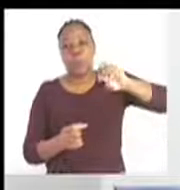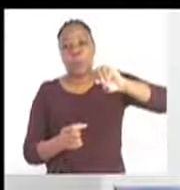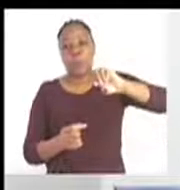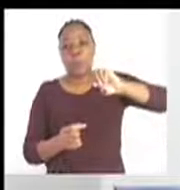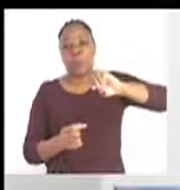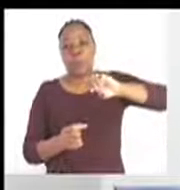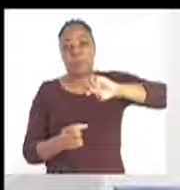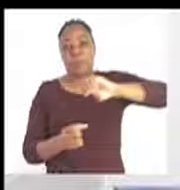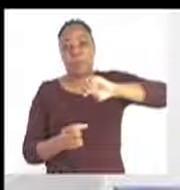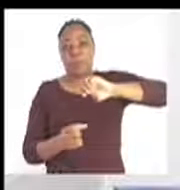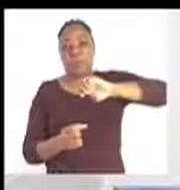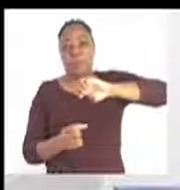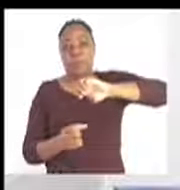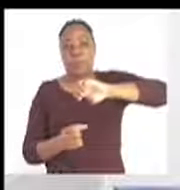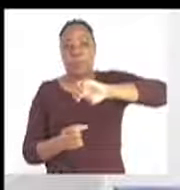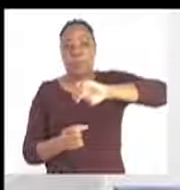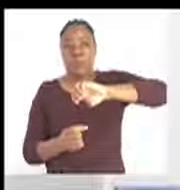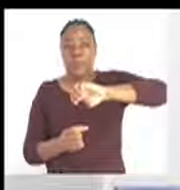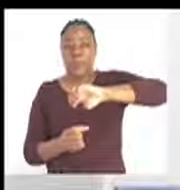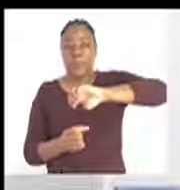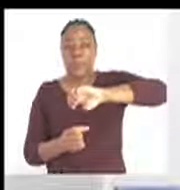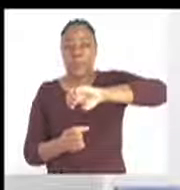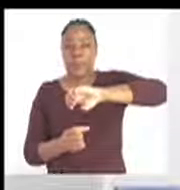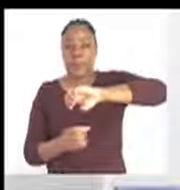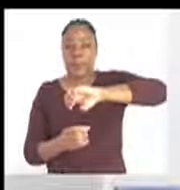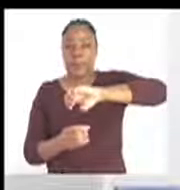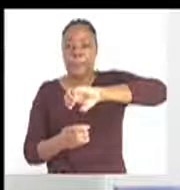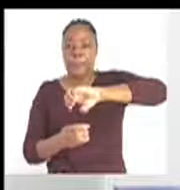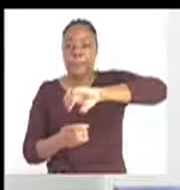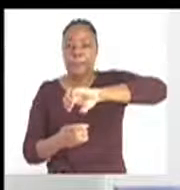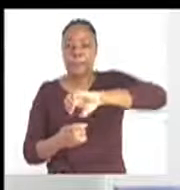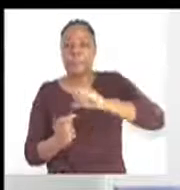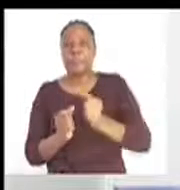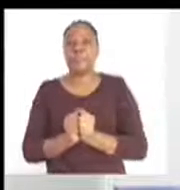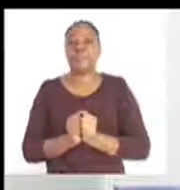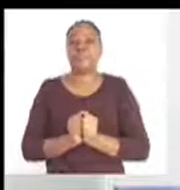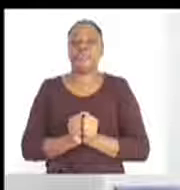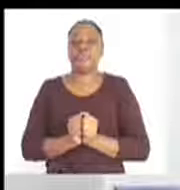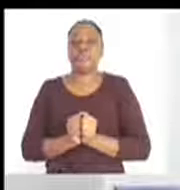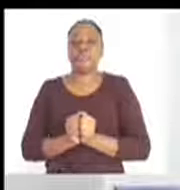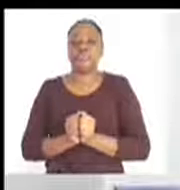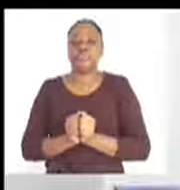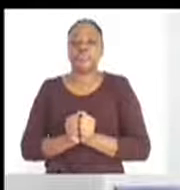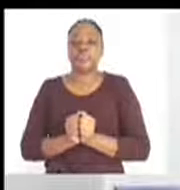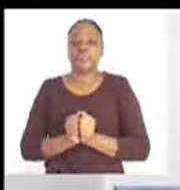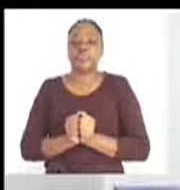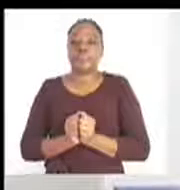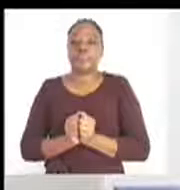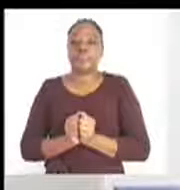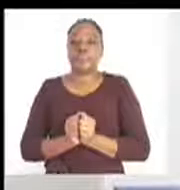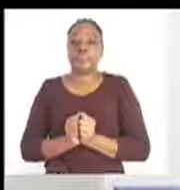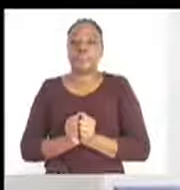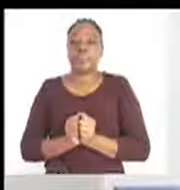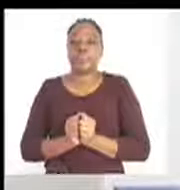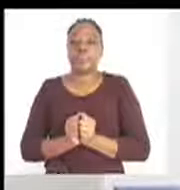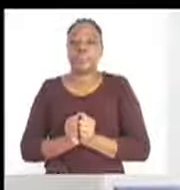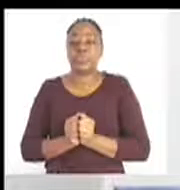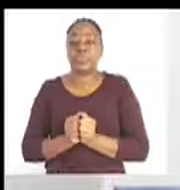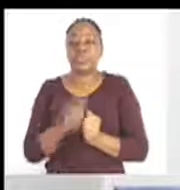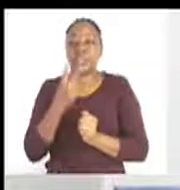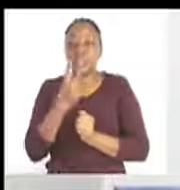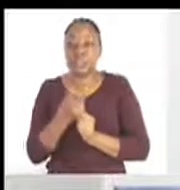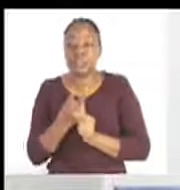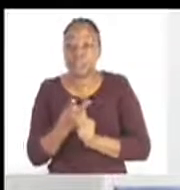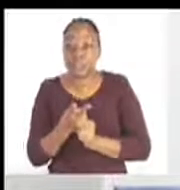Remember, try not to make a mess. I know that it is very, very tempting, but you can take your time. Now, as you can